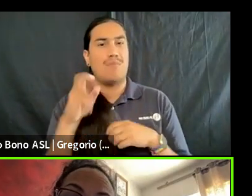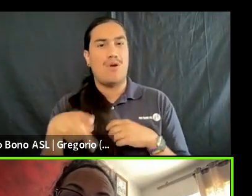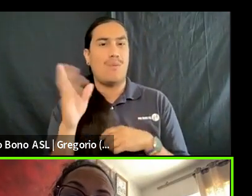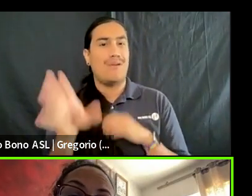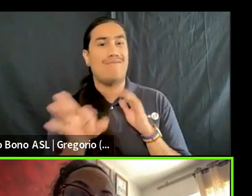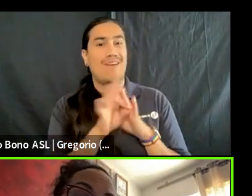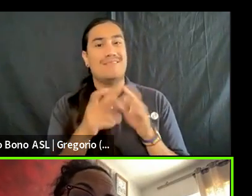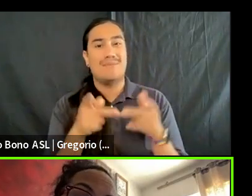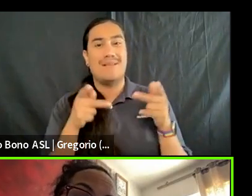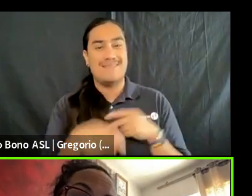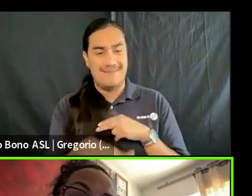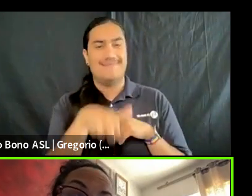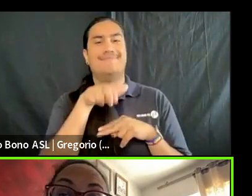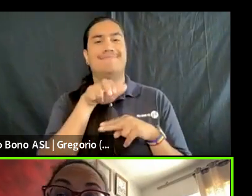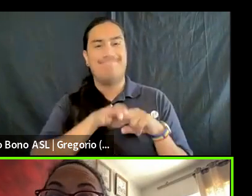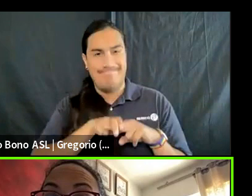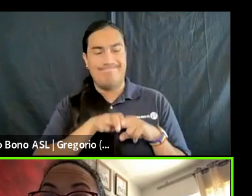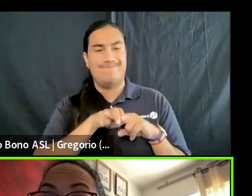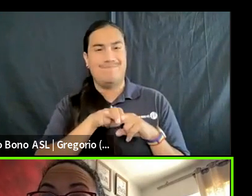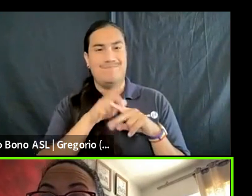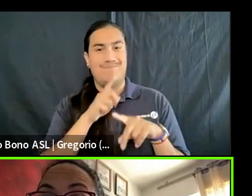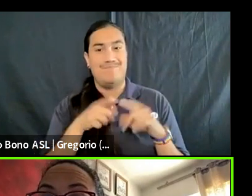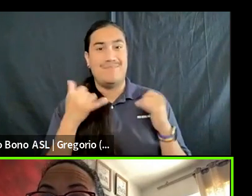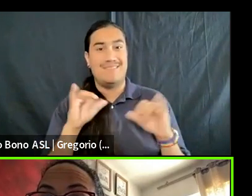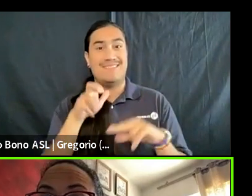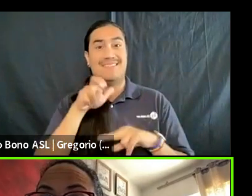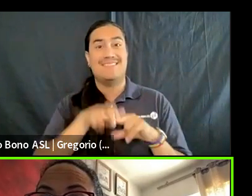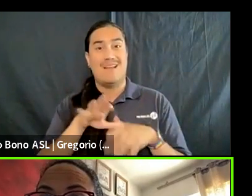down. But as he sits down, he spills his drink.